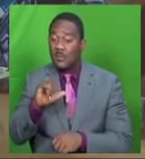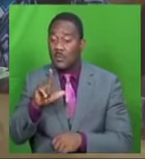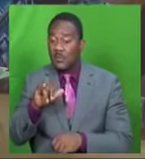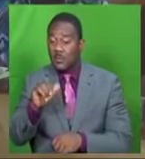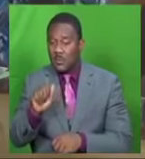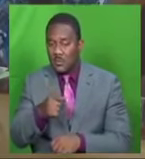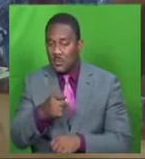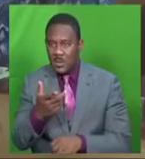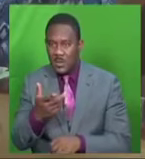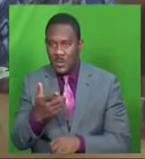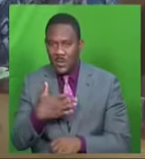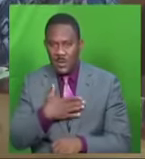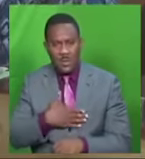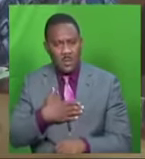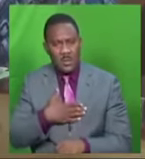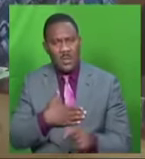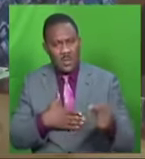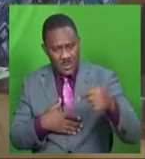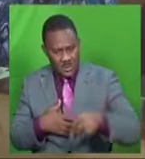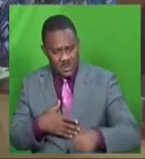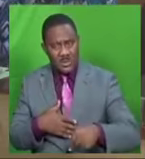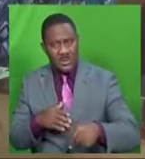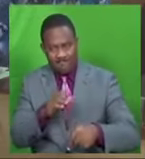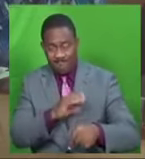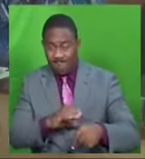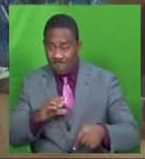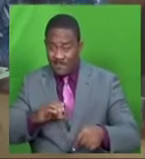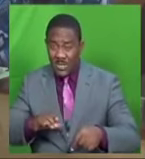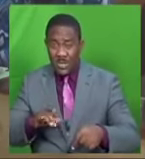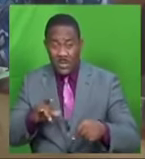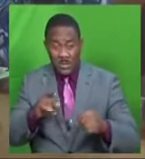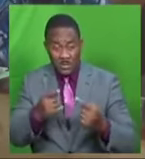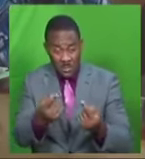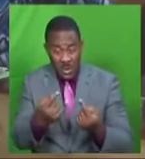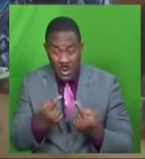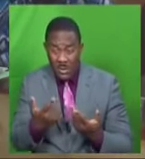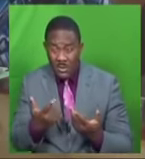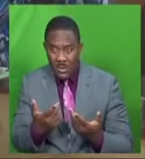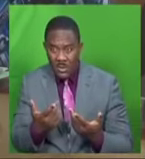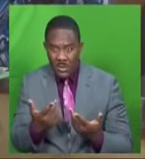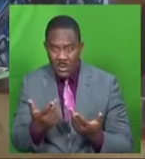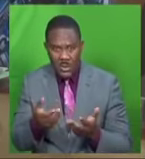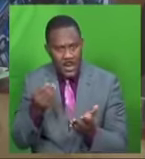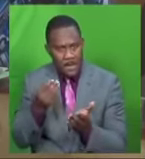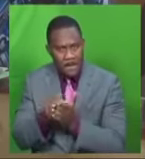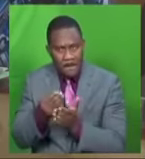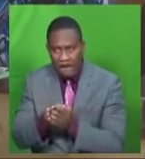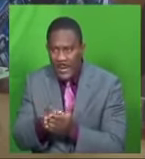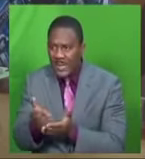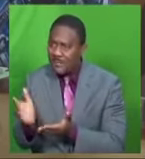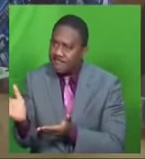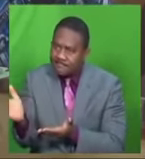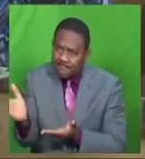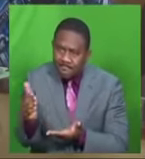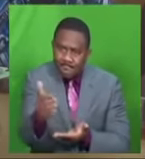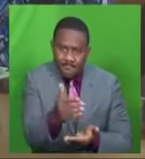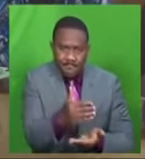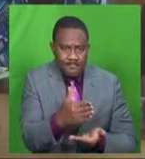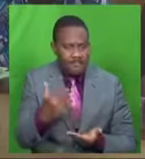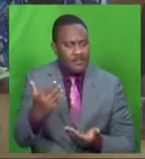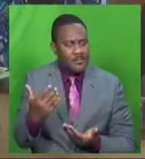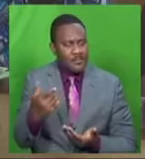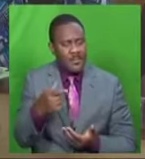the committee, she should be prepared to let us know where every CD they collected went to.